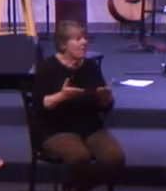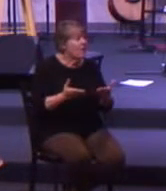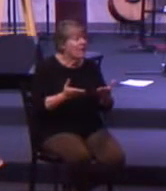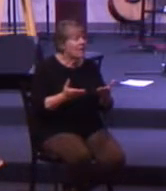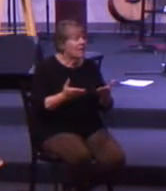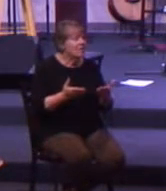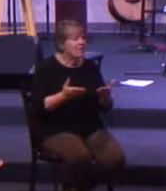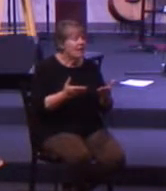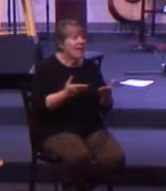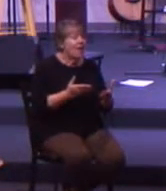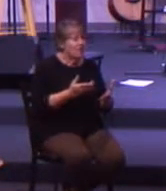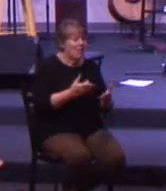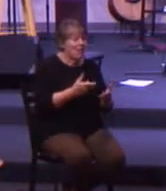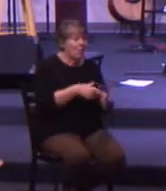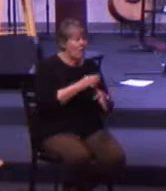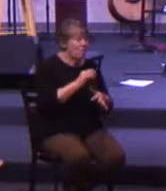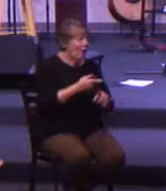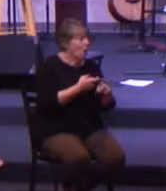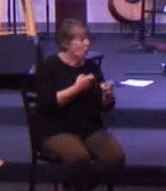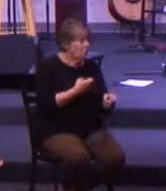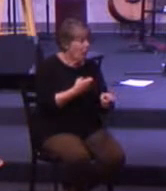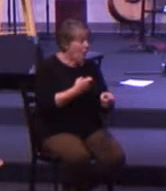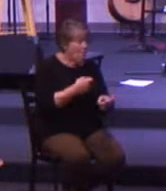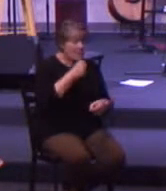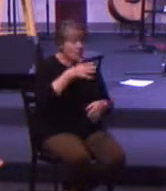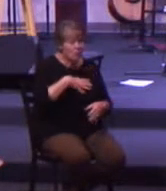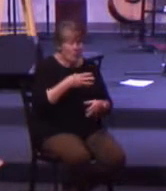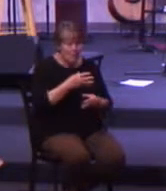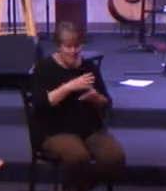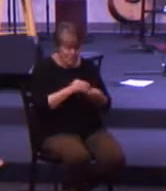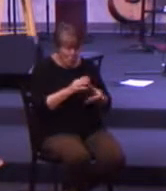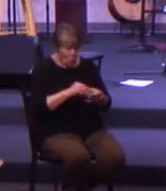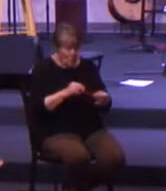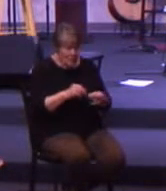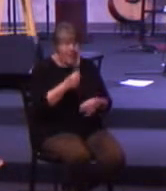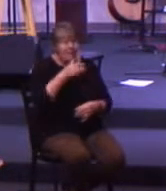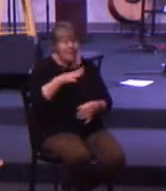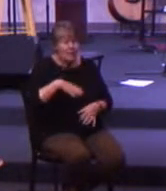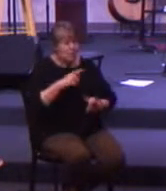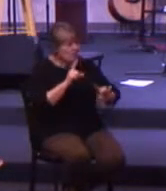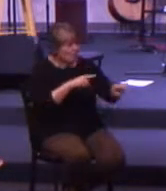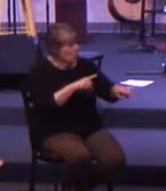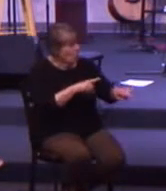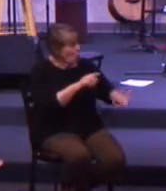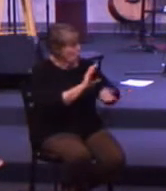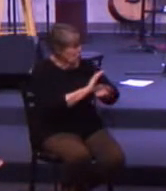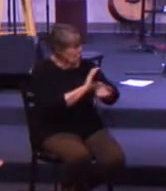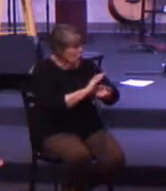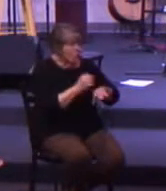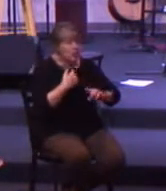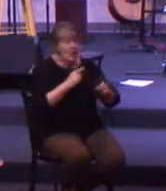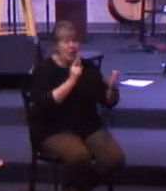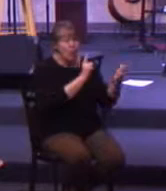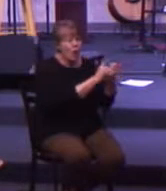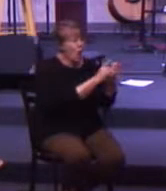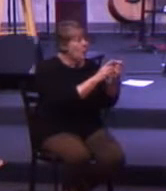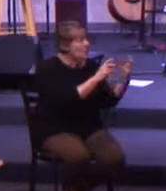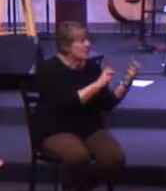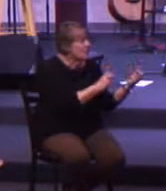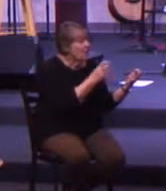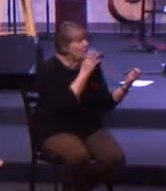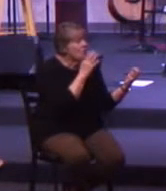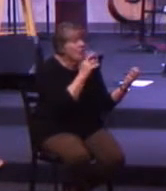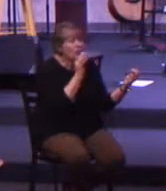these women's stories is that when they went to their pastors, they went to their churches, they were told, oh no, you're the wife. You